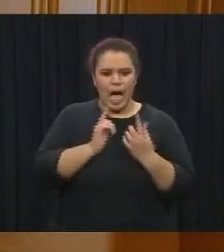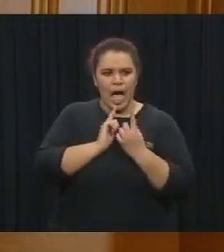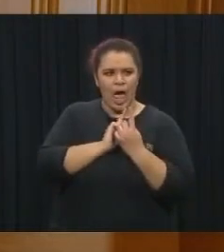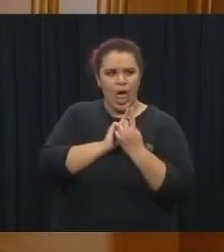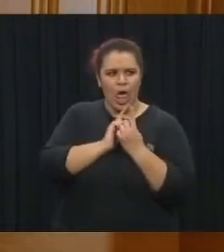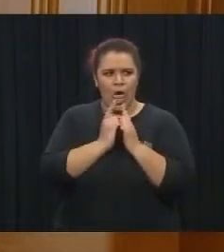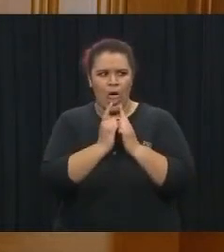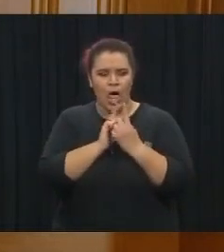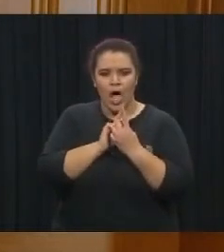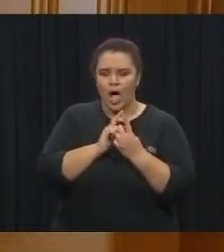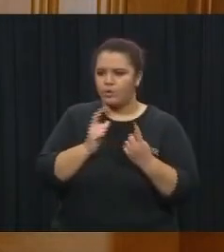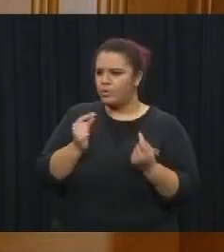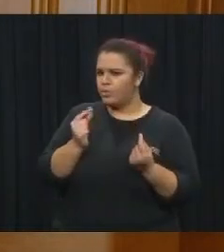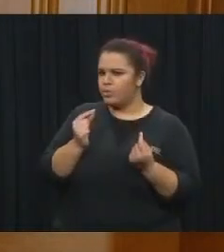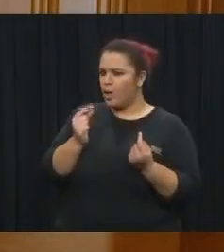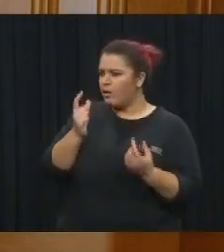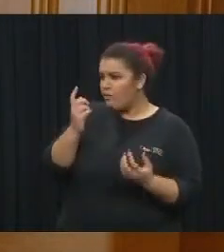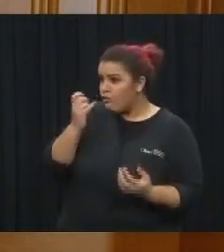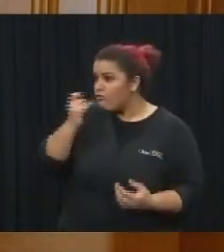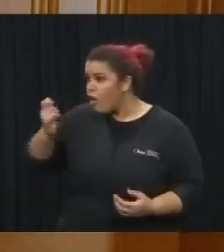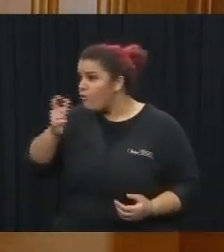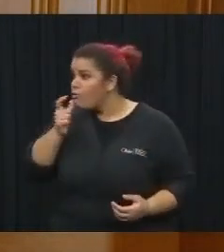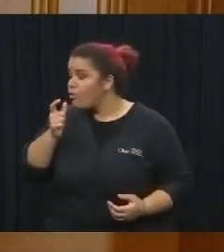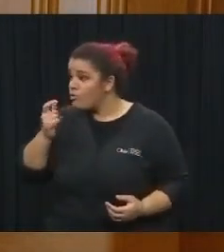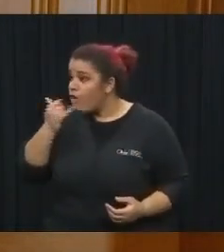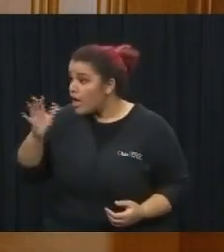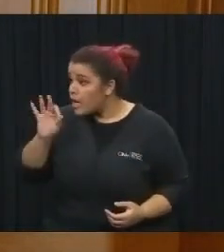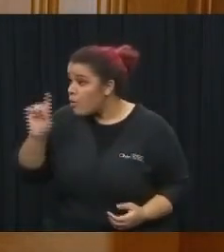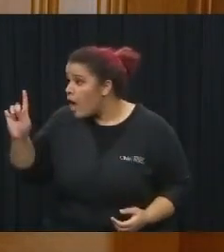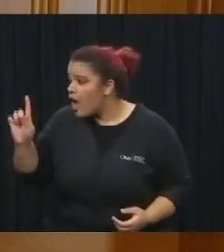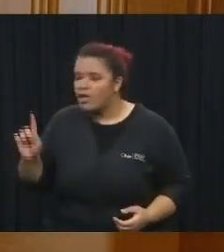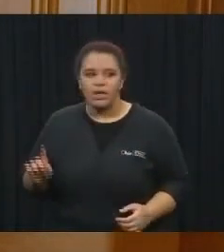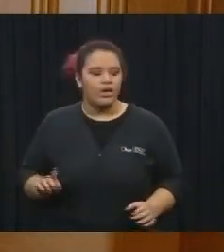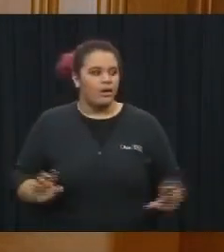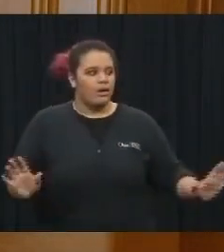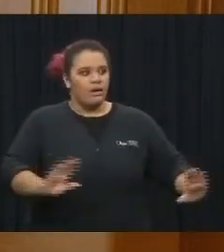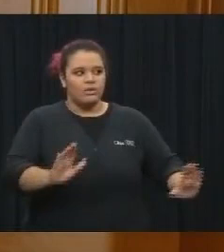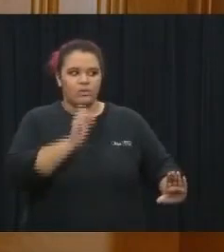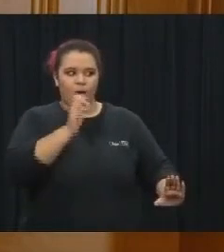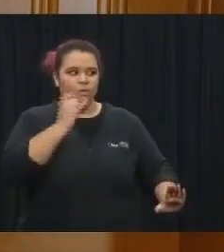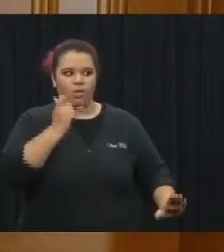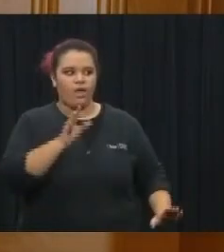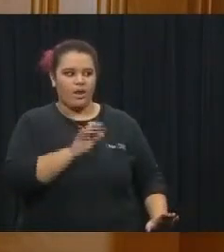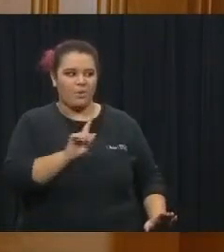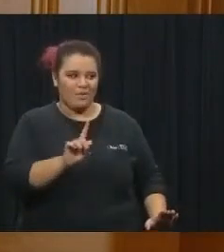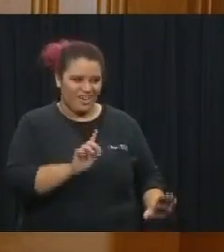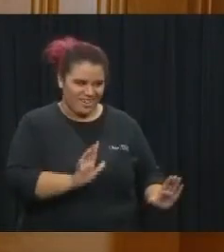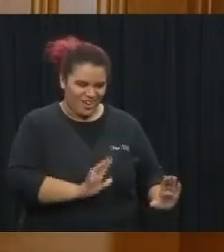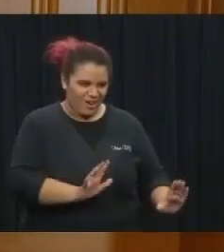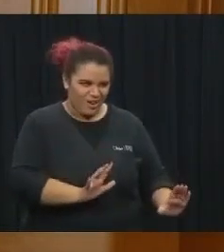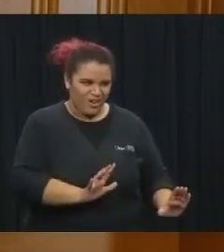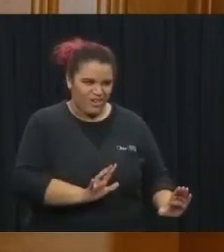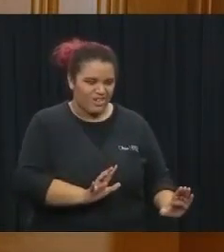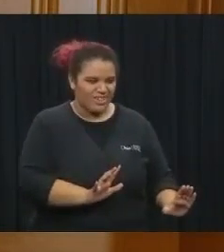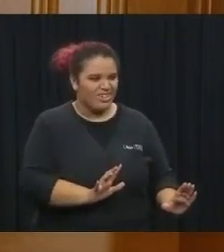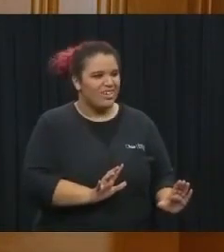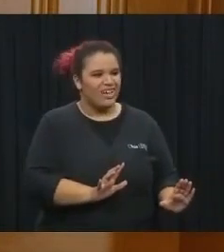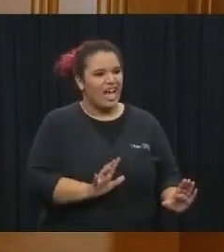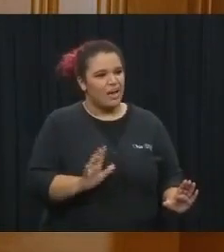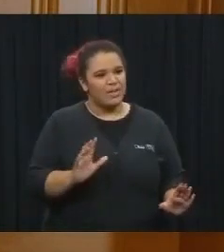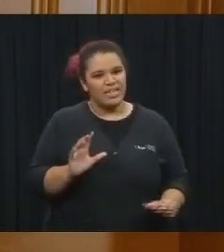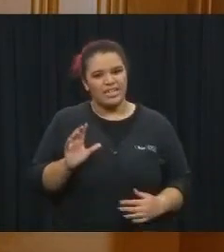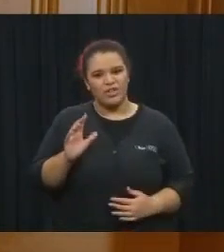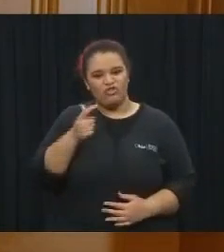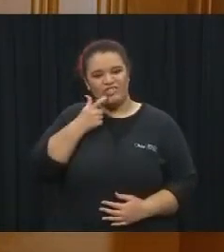911, the police department? Who do I reach out to? Well, don't call 911. That's, you know, I talked with one of our